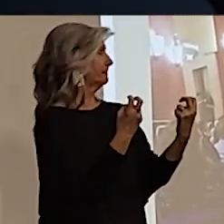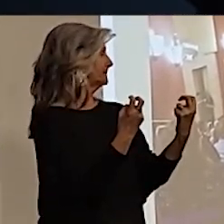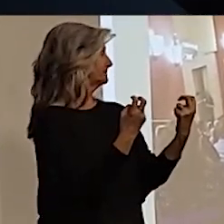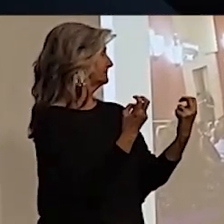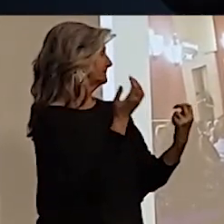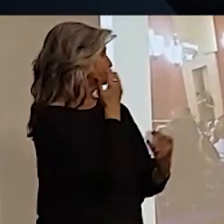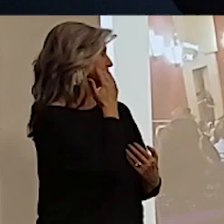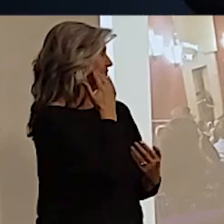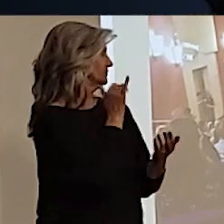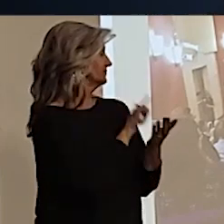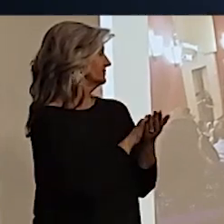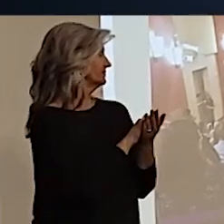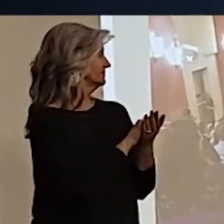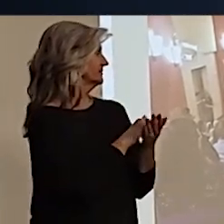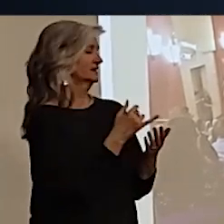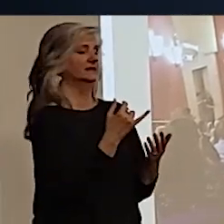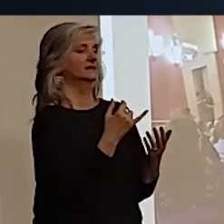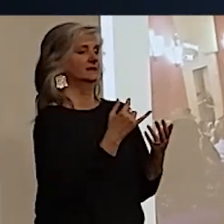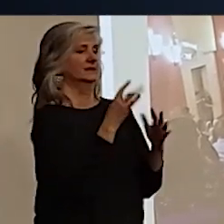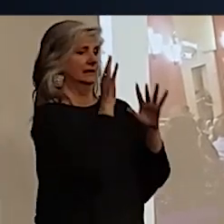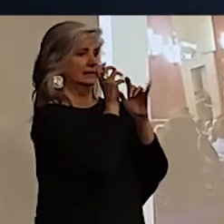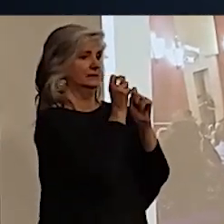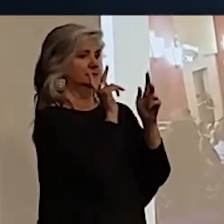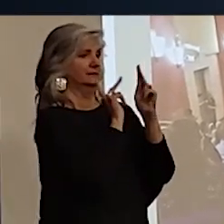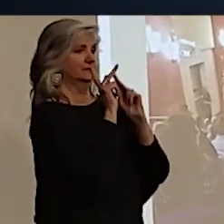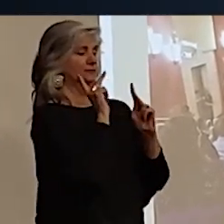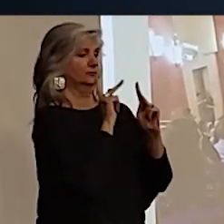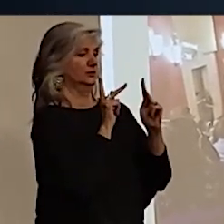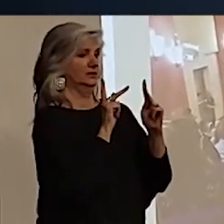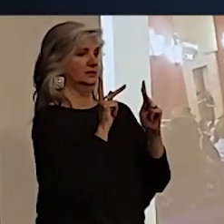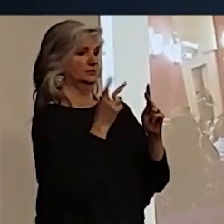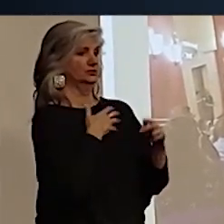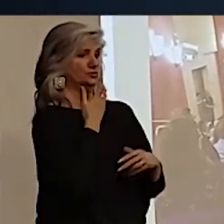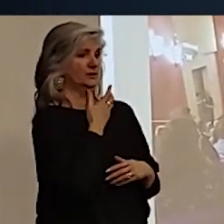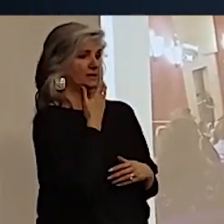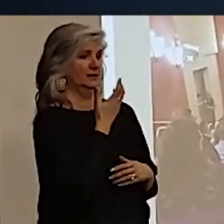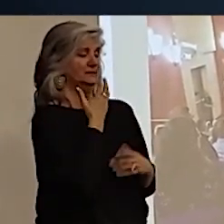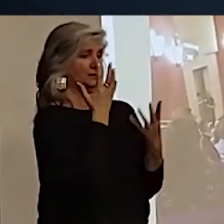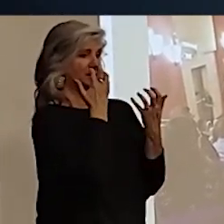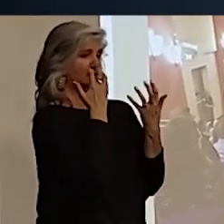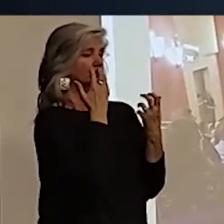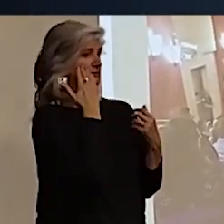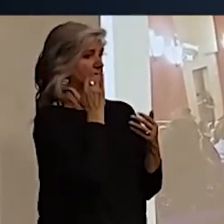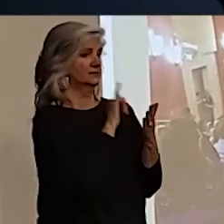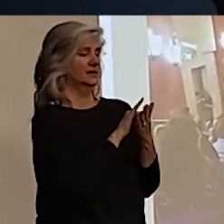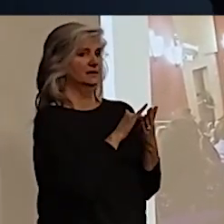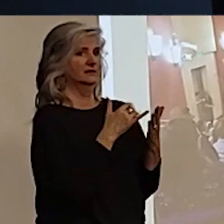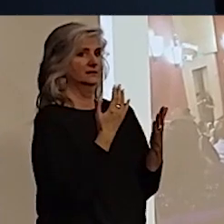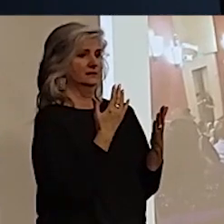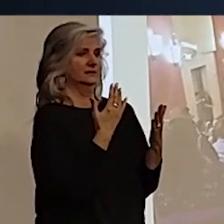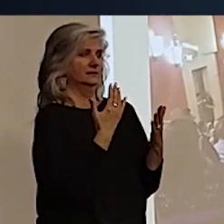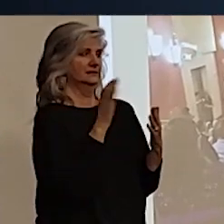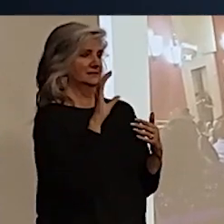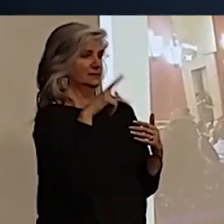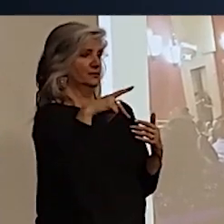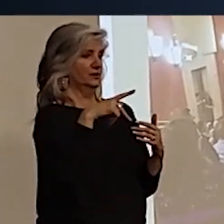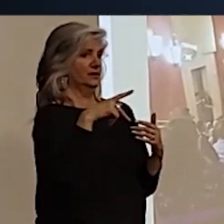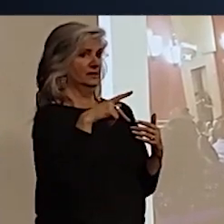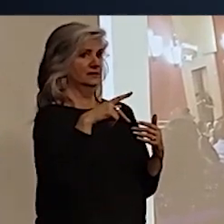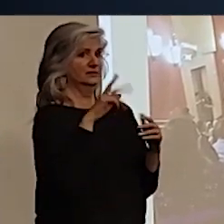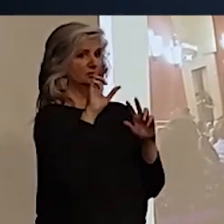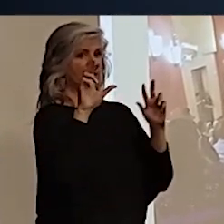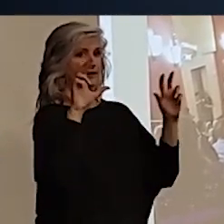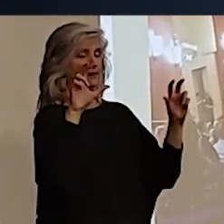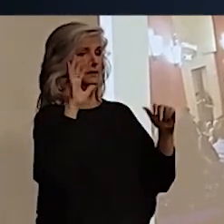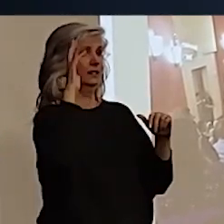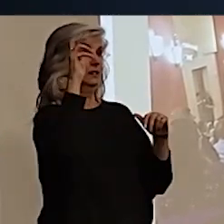knowing that their captive customers were going to scream and they were angry, but they were there. Yes. Where are CenterPoint shareholders? Somewhere on the